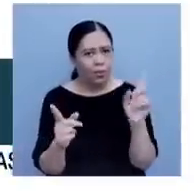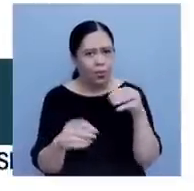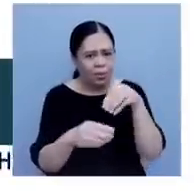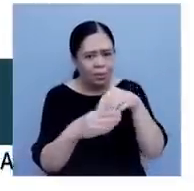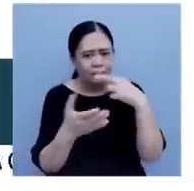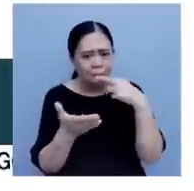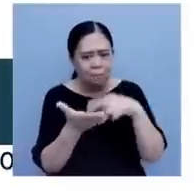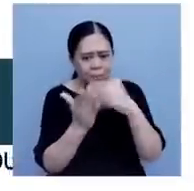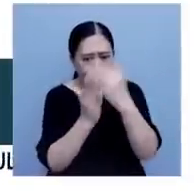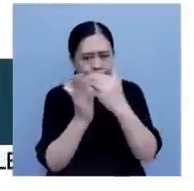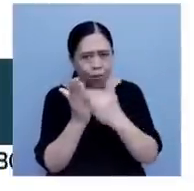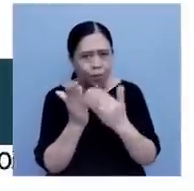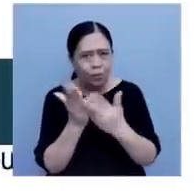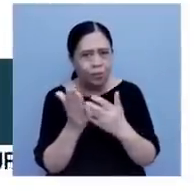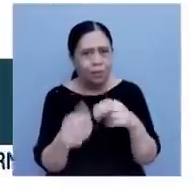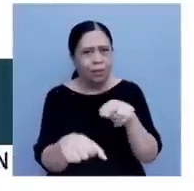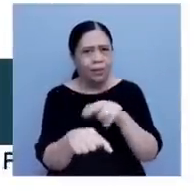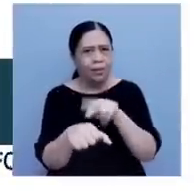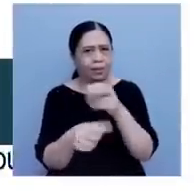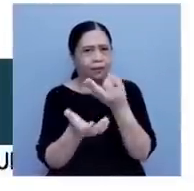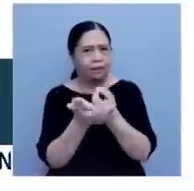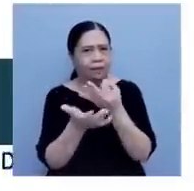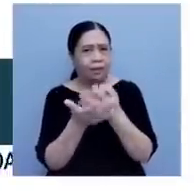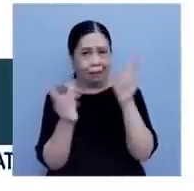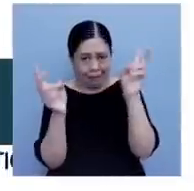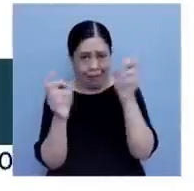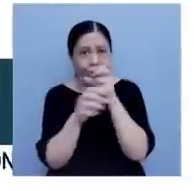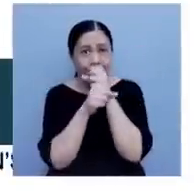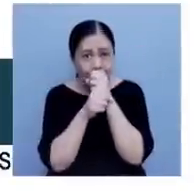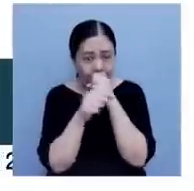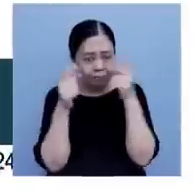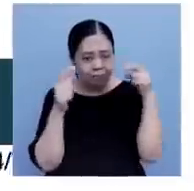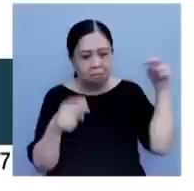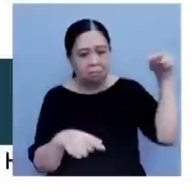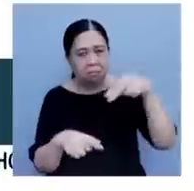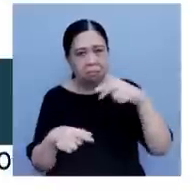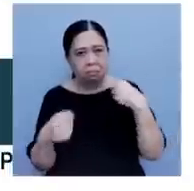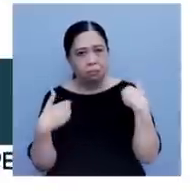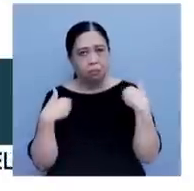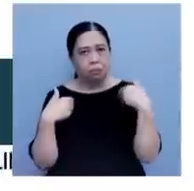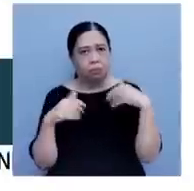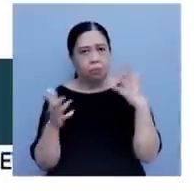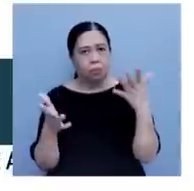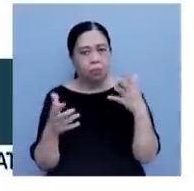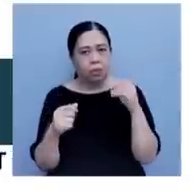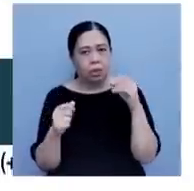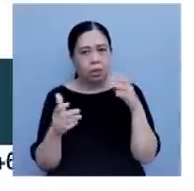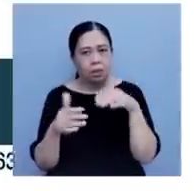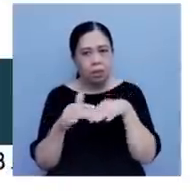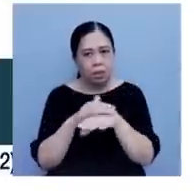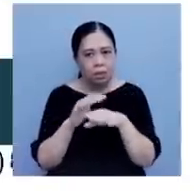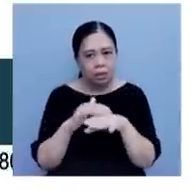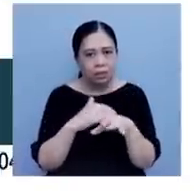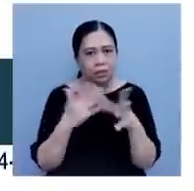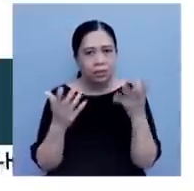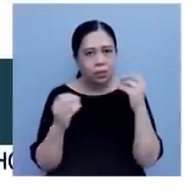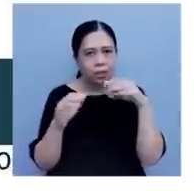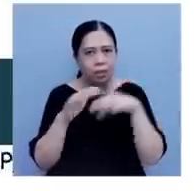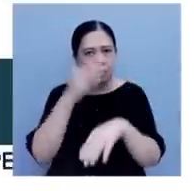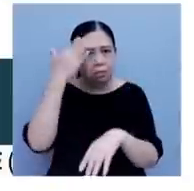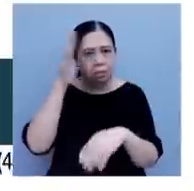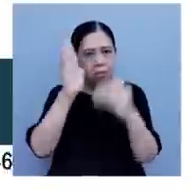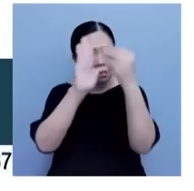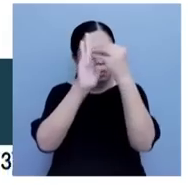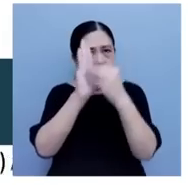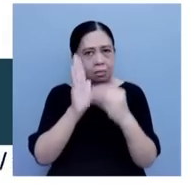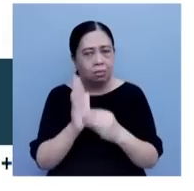reports because of the nature of the fund, which is confidential. Mm. So I have access to those reports. Exactly. So I don't know what...